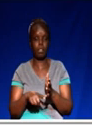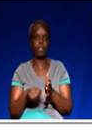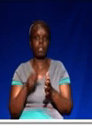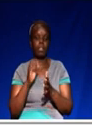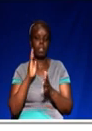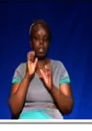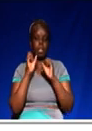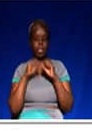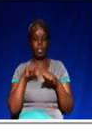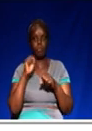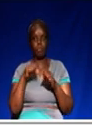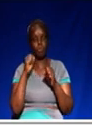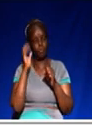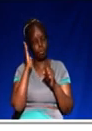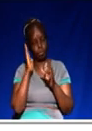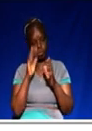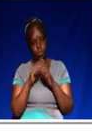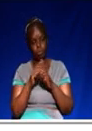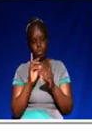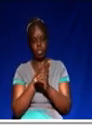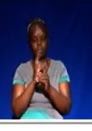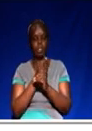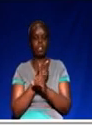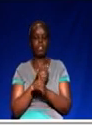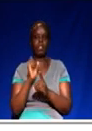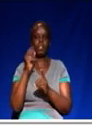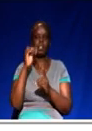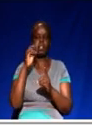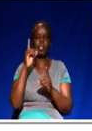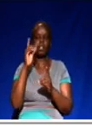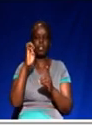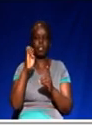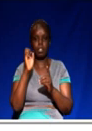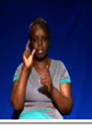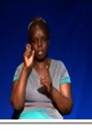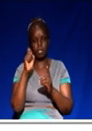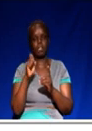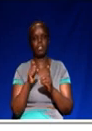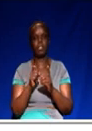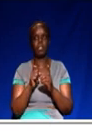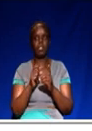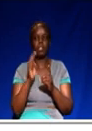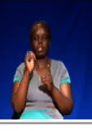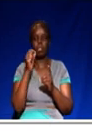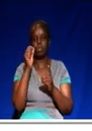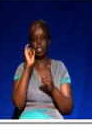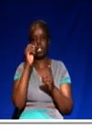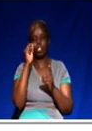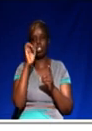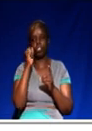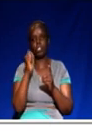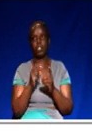one, differentiate between index notation and logarithm notation. Number